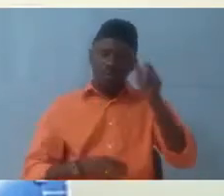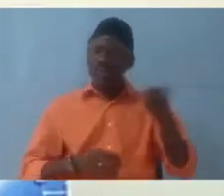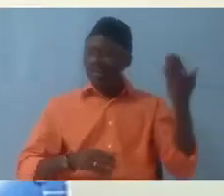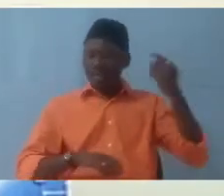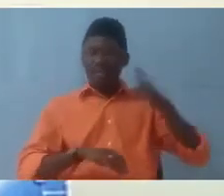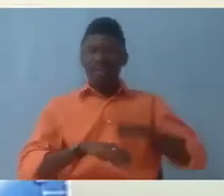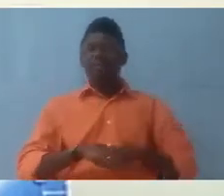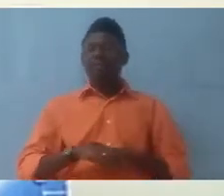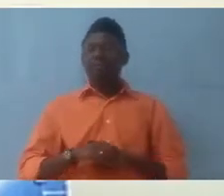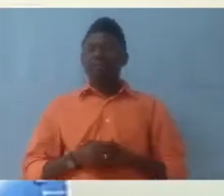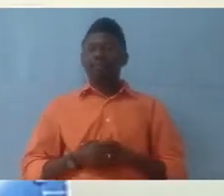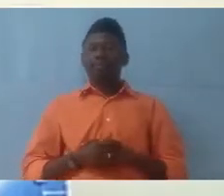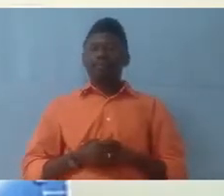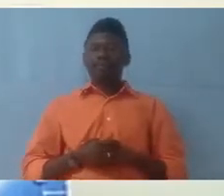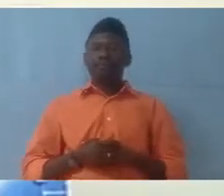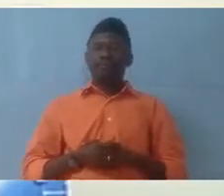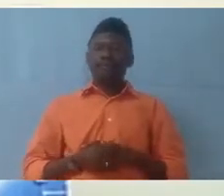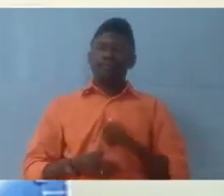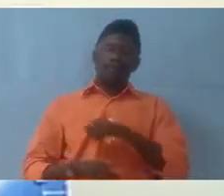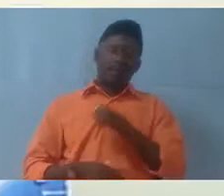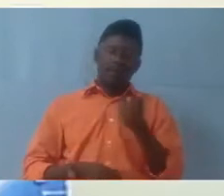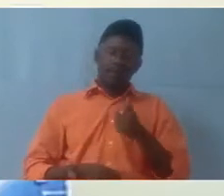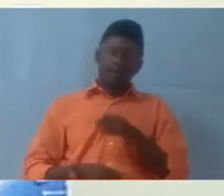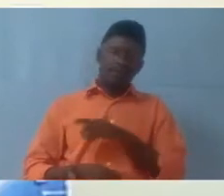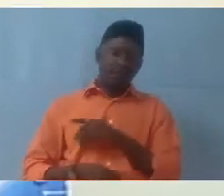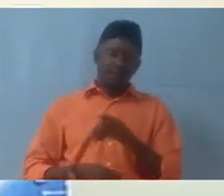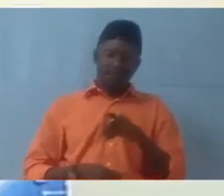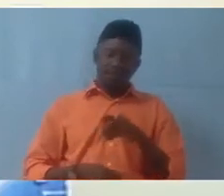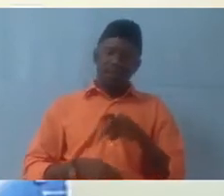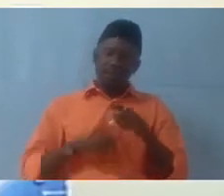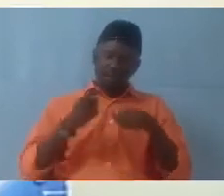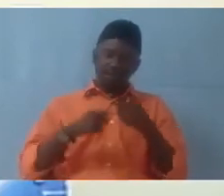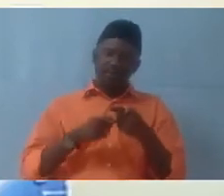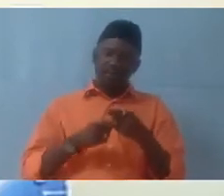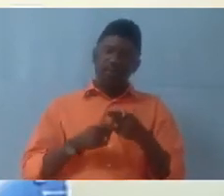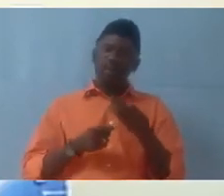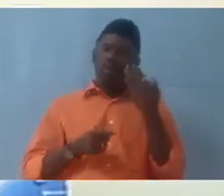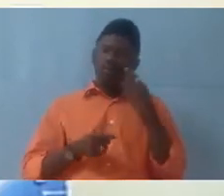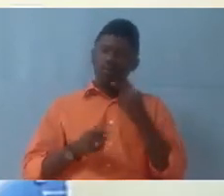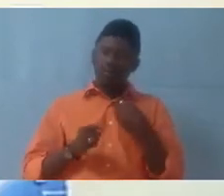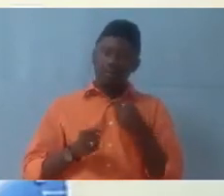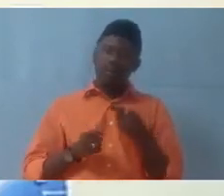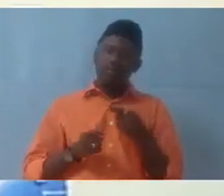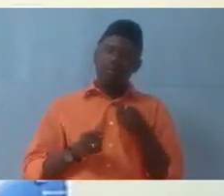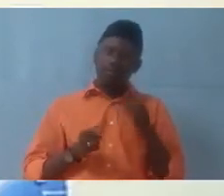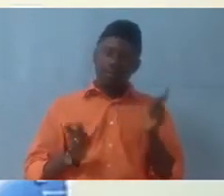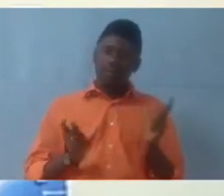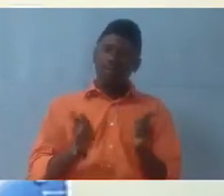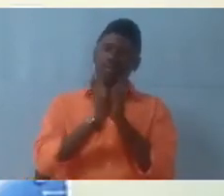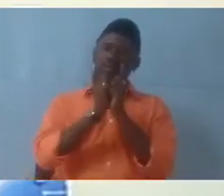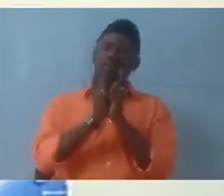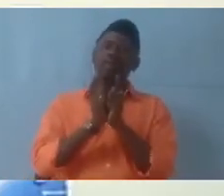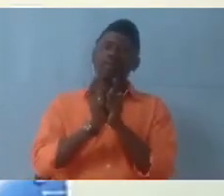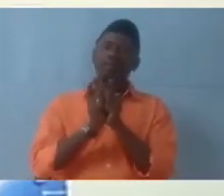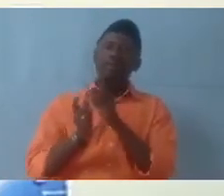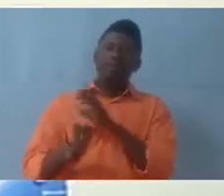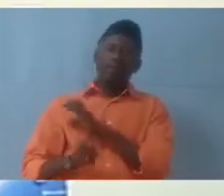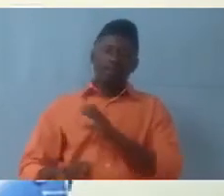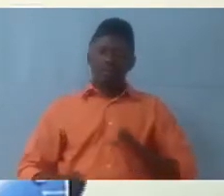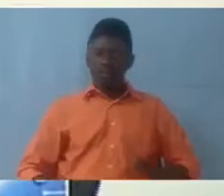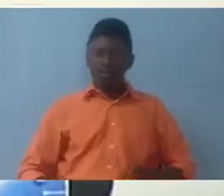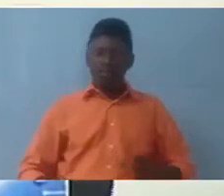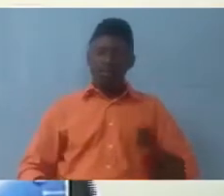meeting magistrate yep ci jamono bobu. And then yes and then that was when we approached the CJ's office.